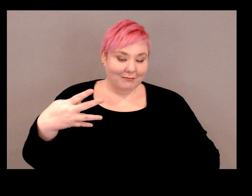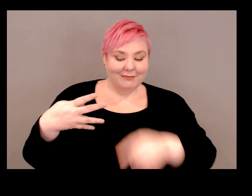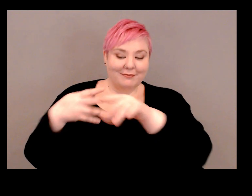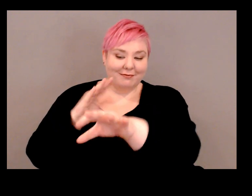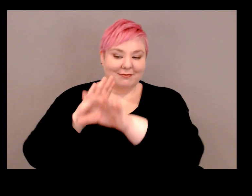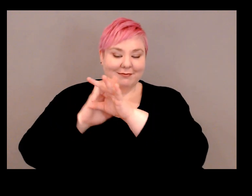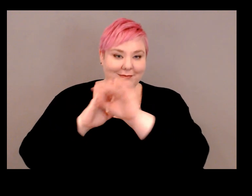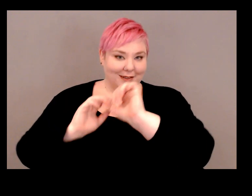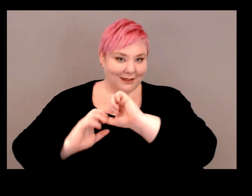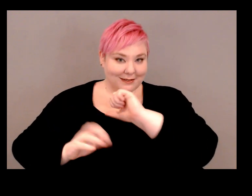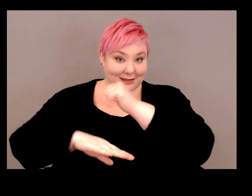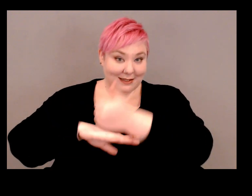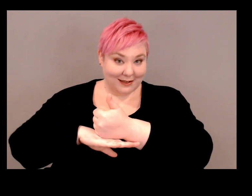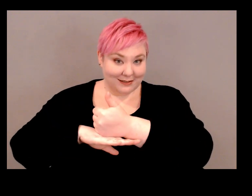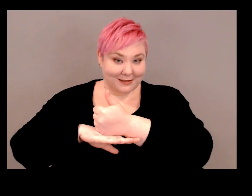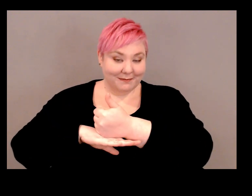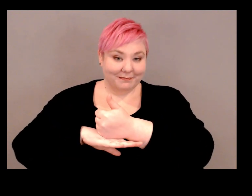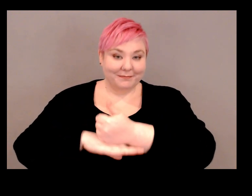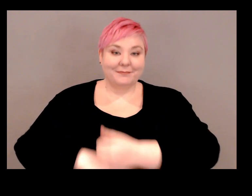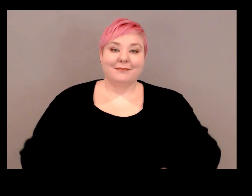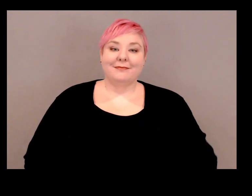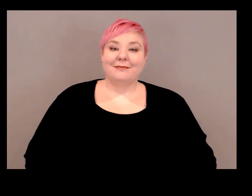left-hand menu, click on Settings.